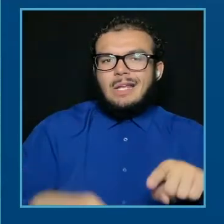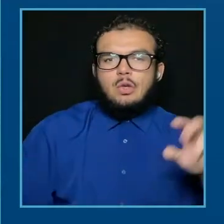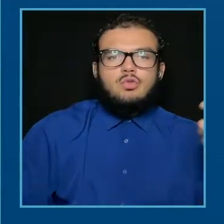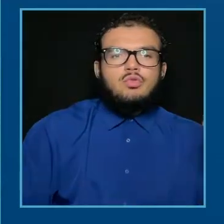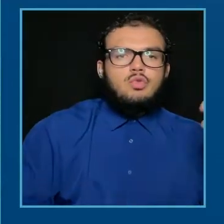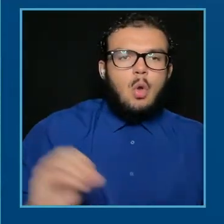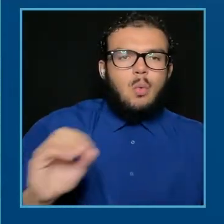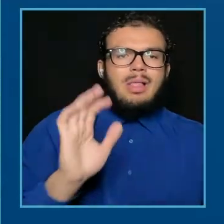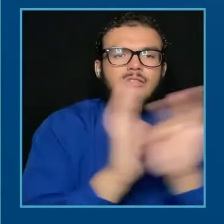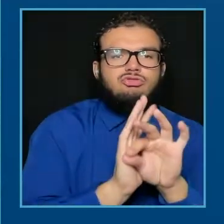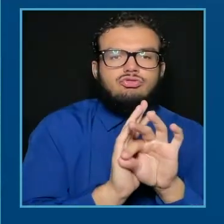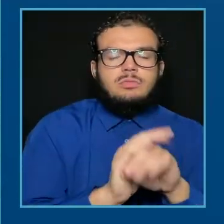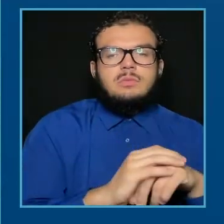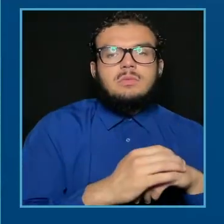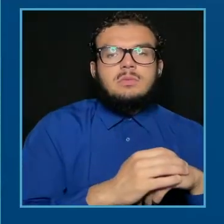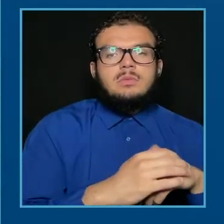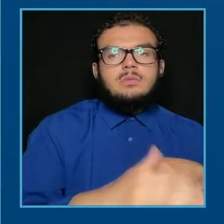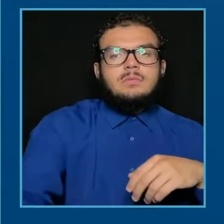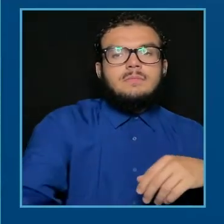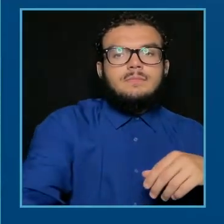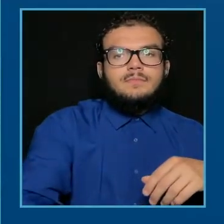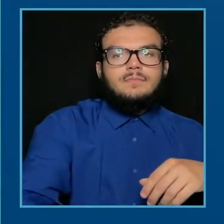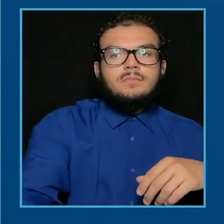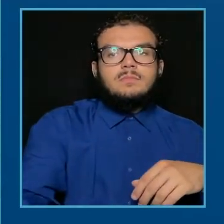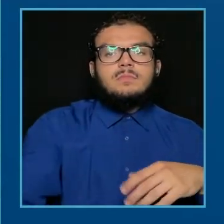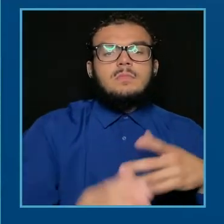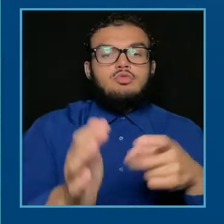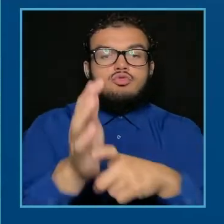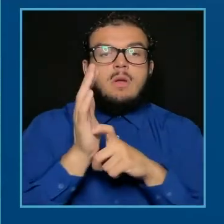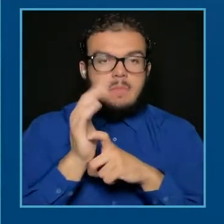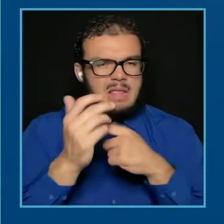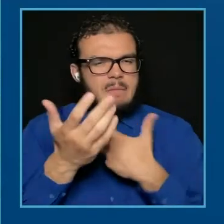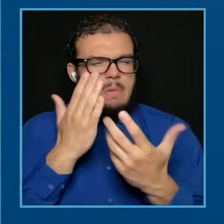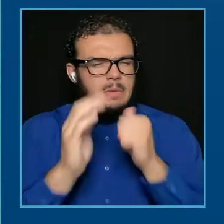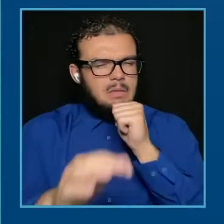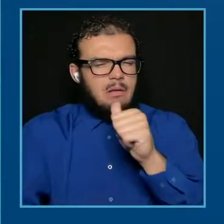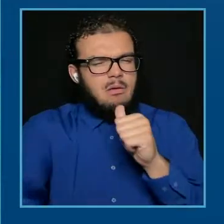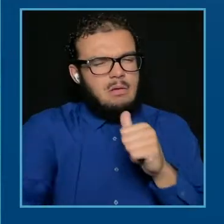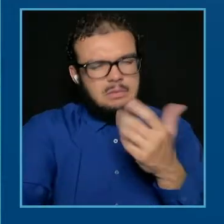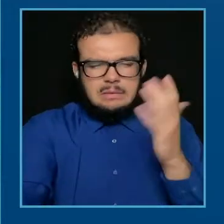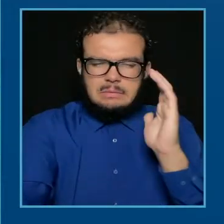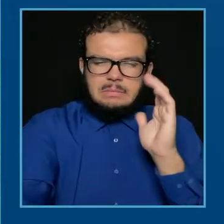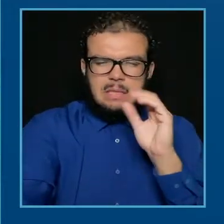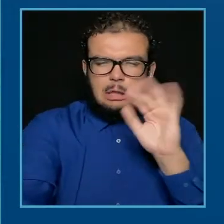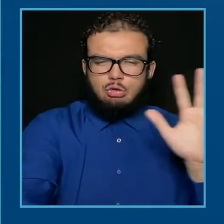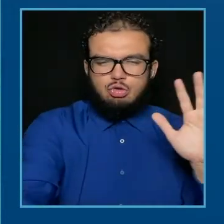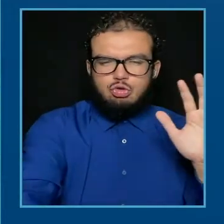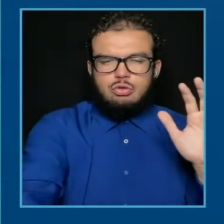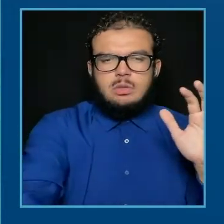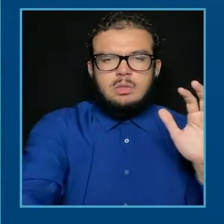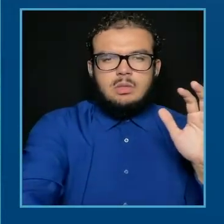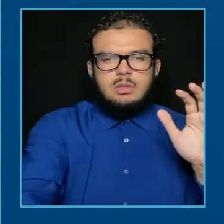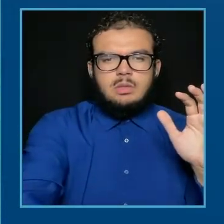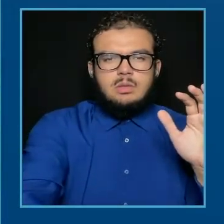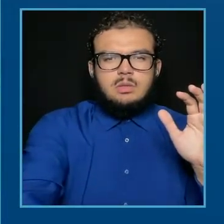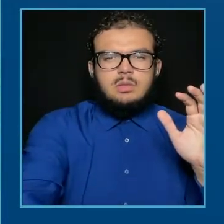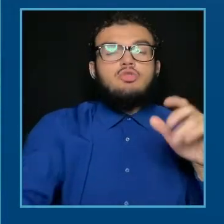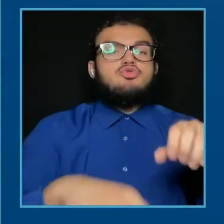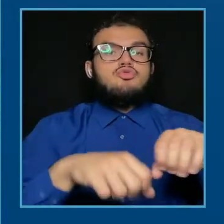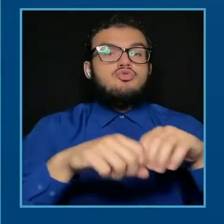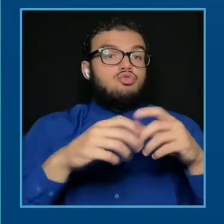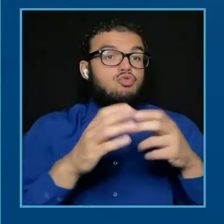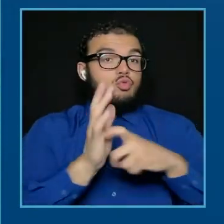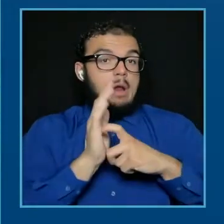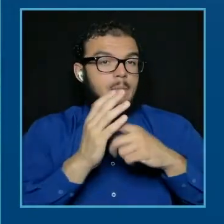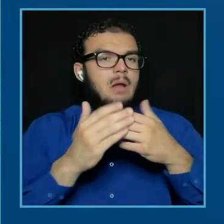had the discretion. The requirement, and I may not have made this very clear, but the requirement that this be conducted as two separate